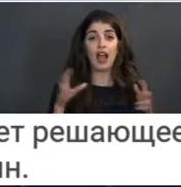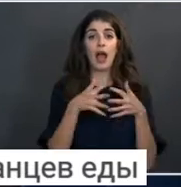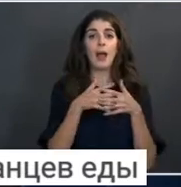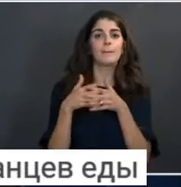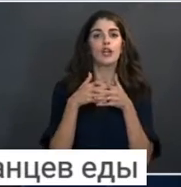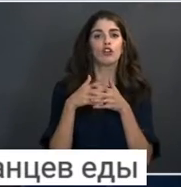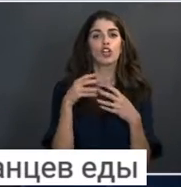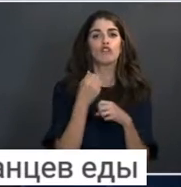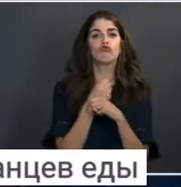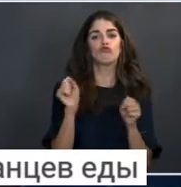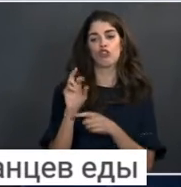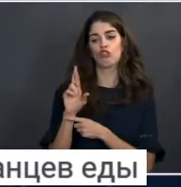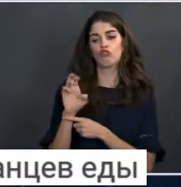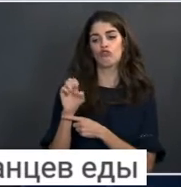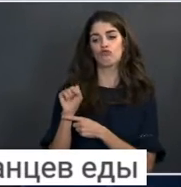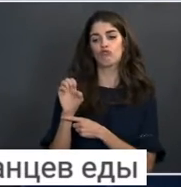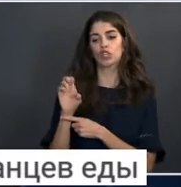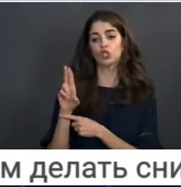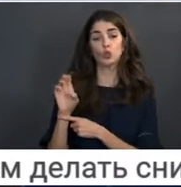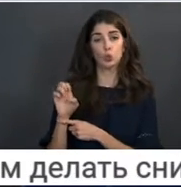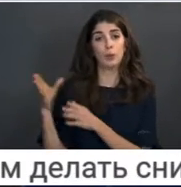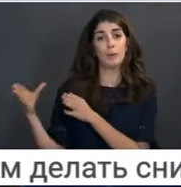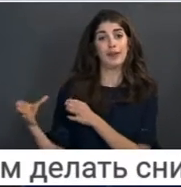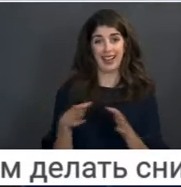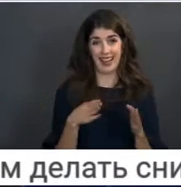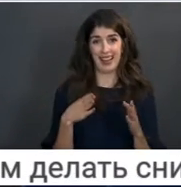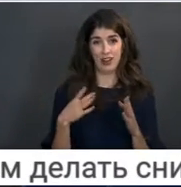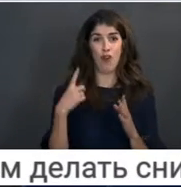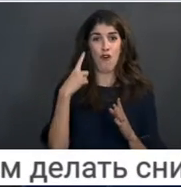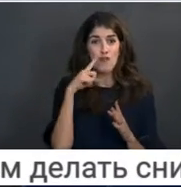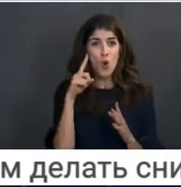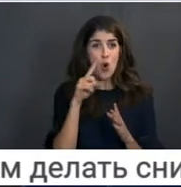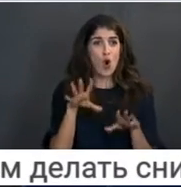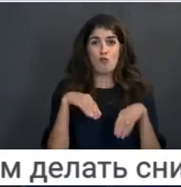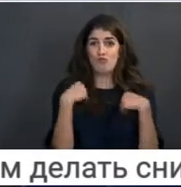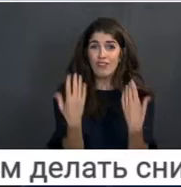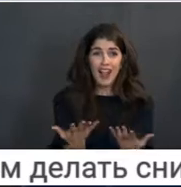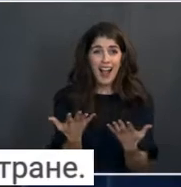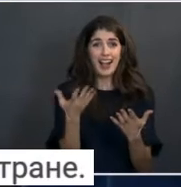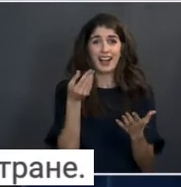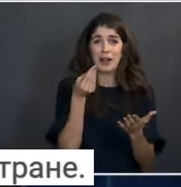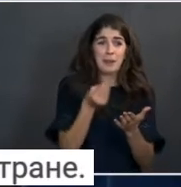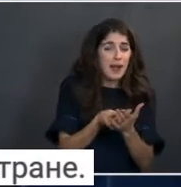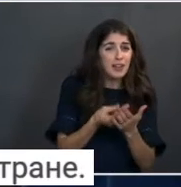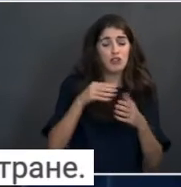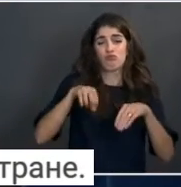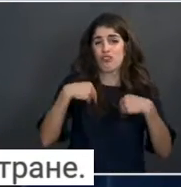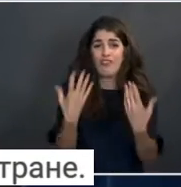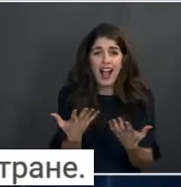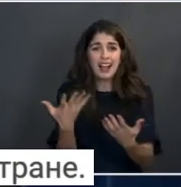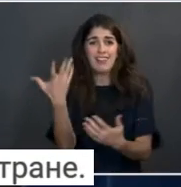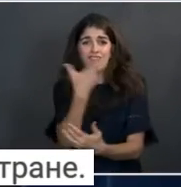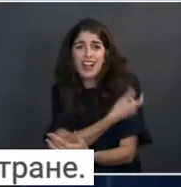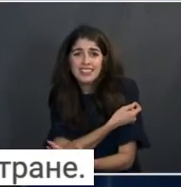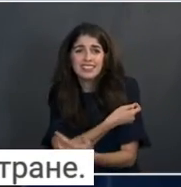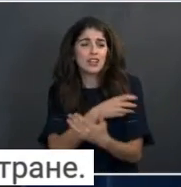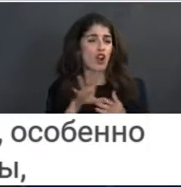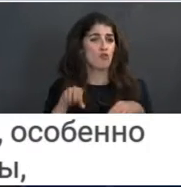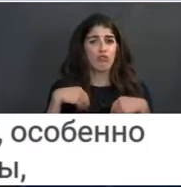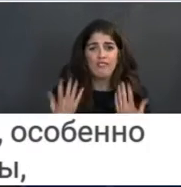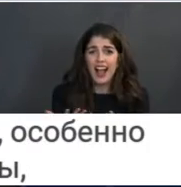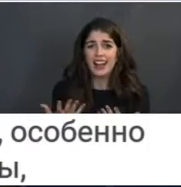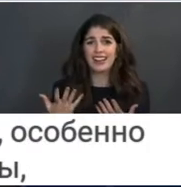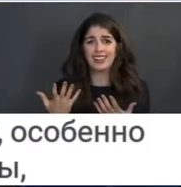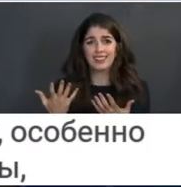number of reasons, including ensuring that Americans have food on the table, including that we can get shots into the arms of people across the country,